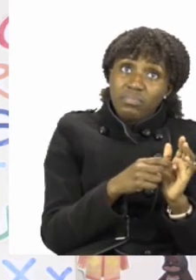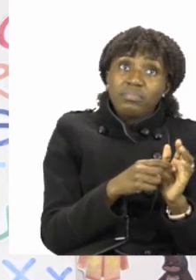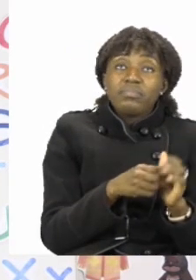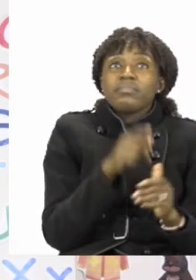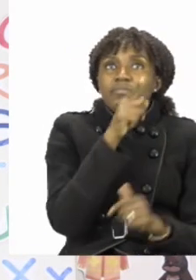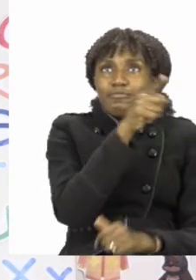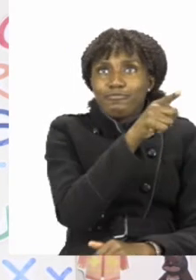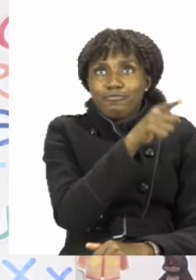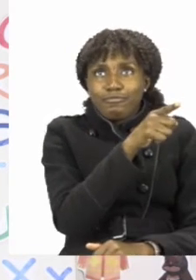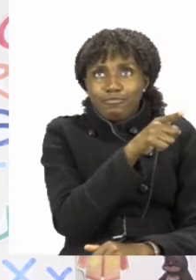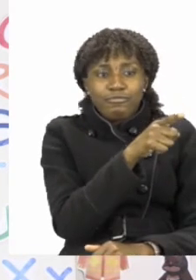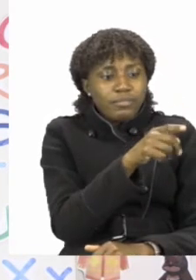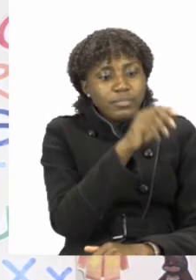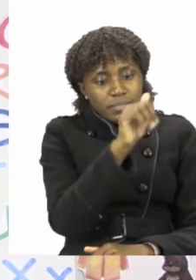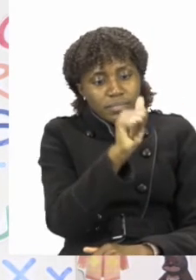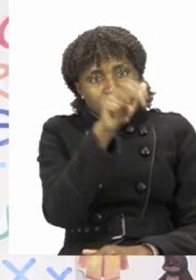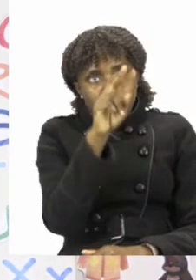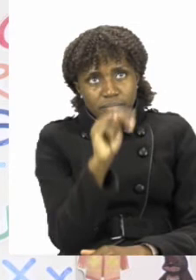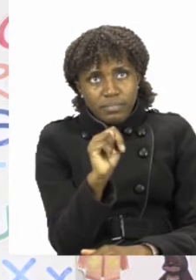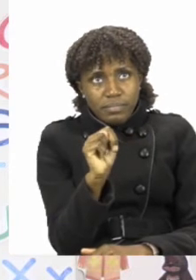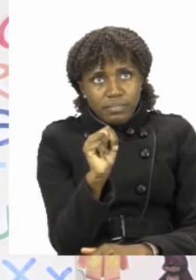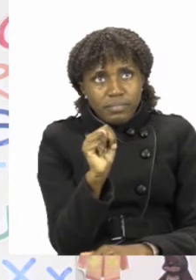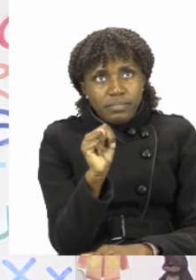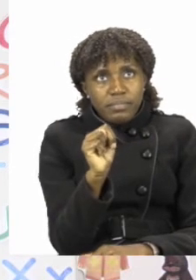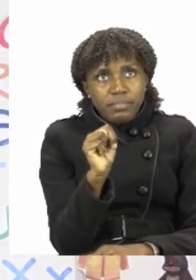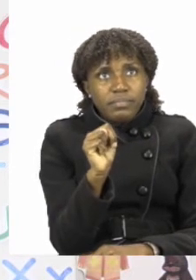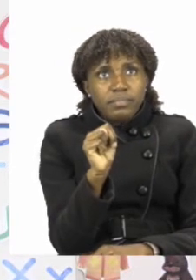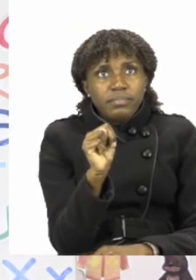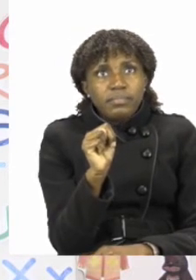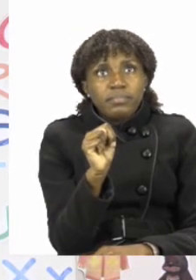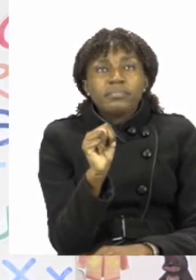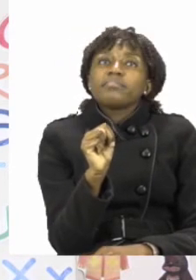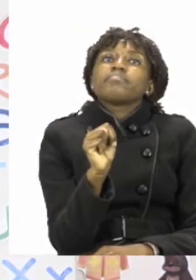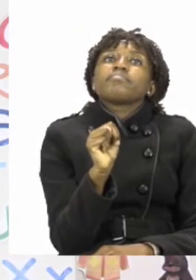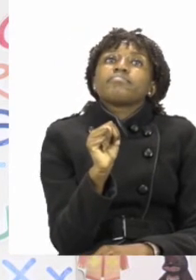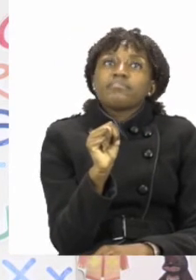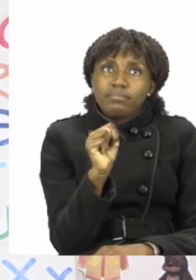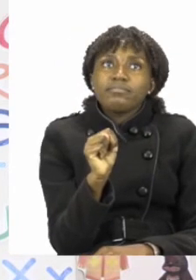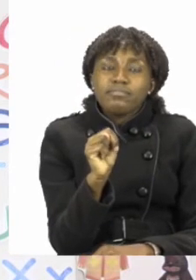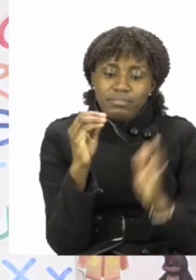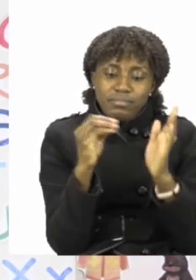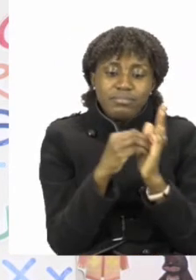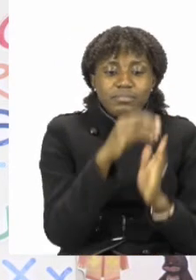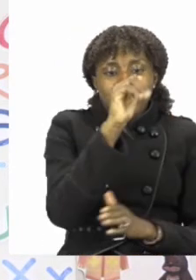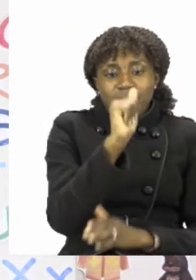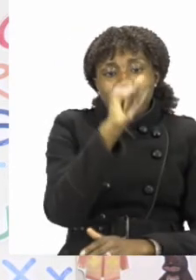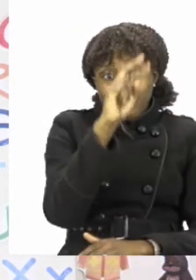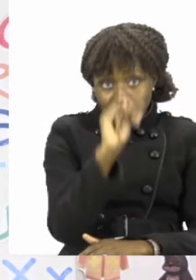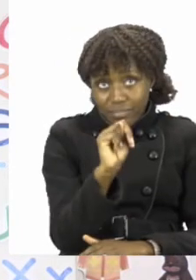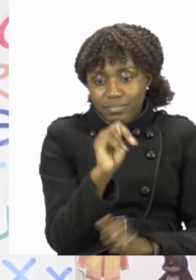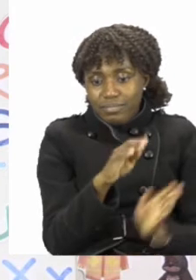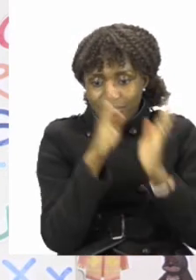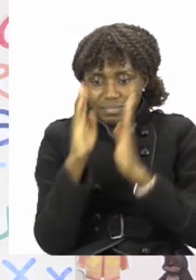It is not there. But if we look for an, we can see that it is there. So we're